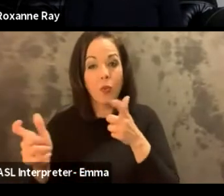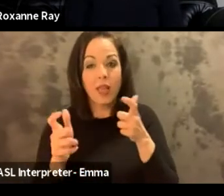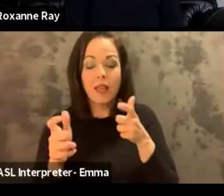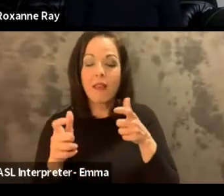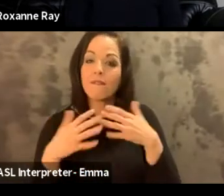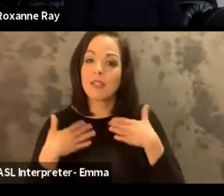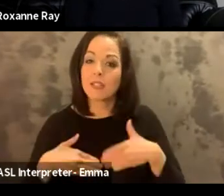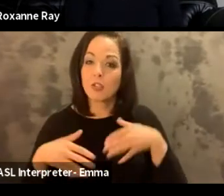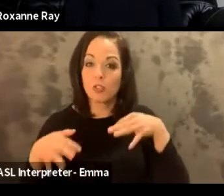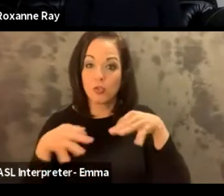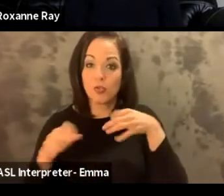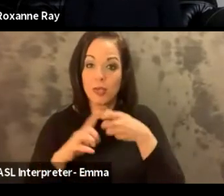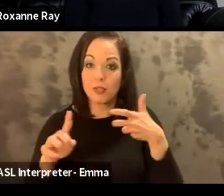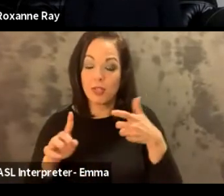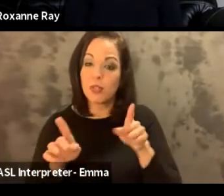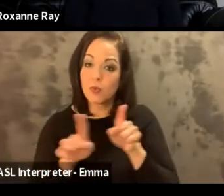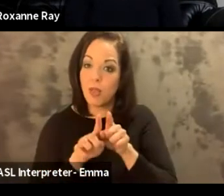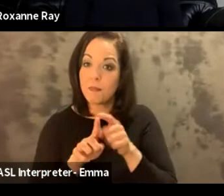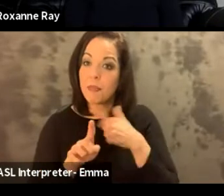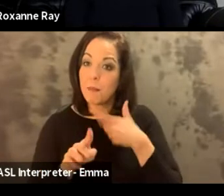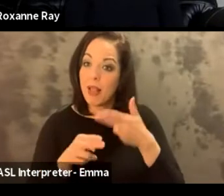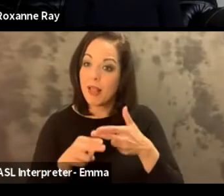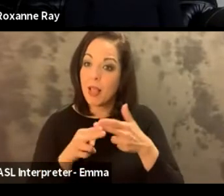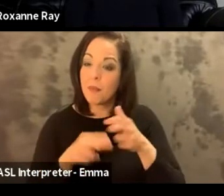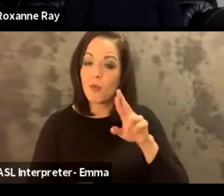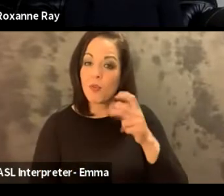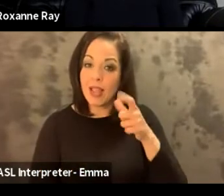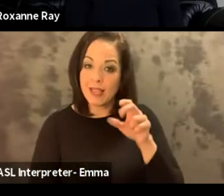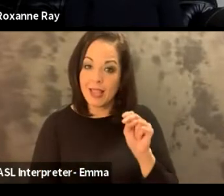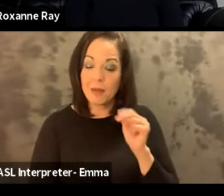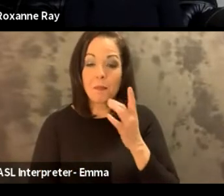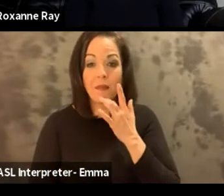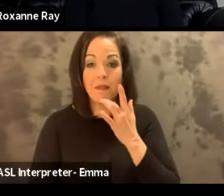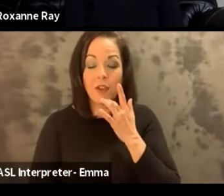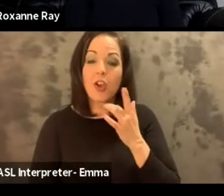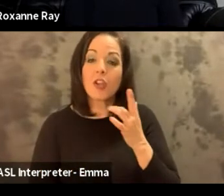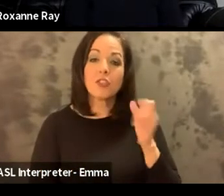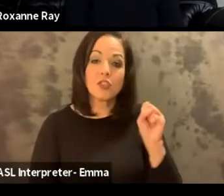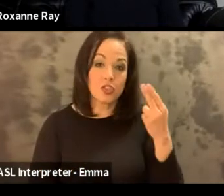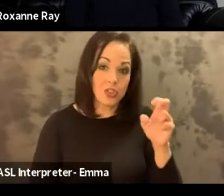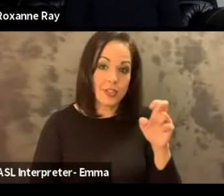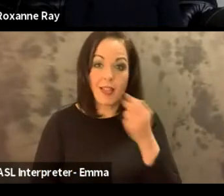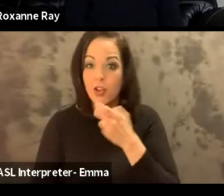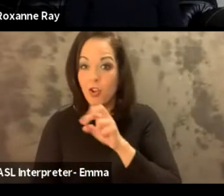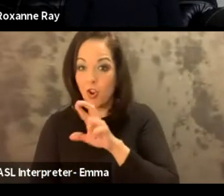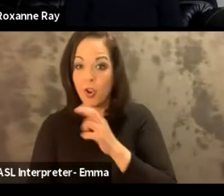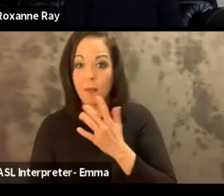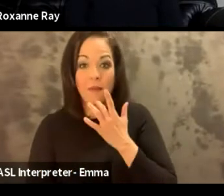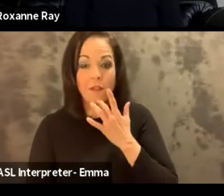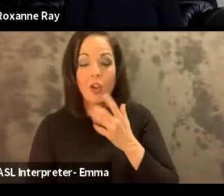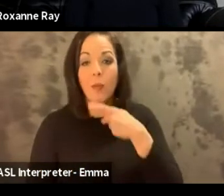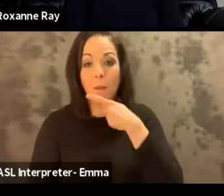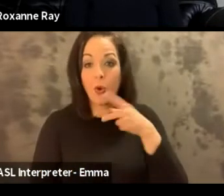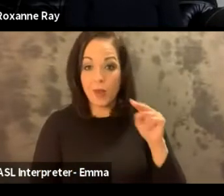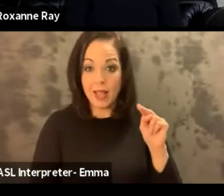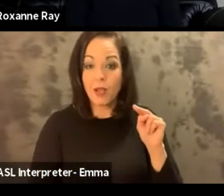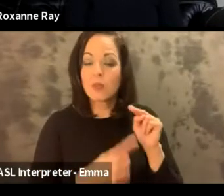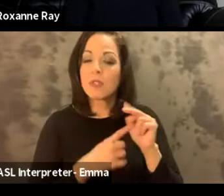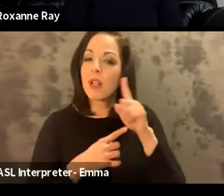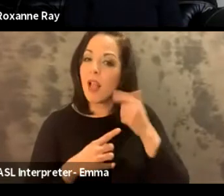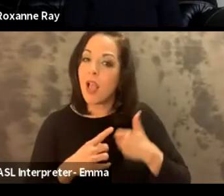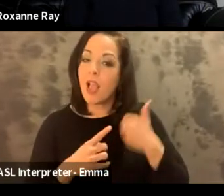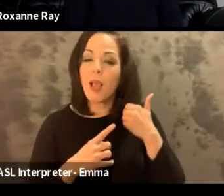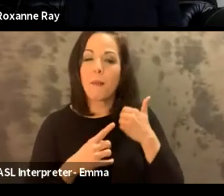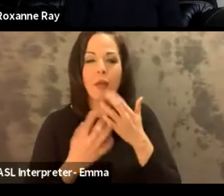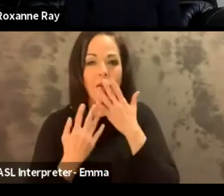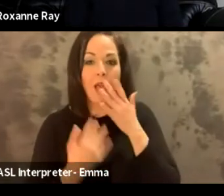well. Okay, well, my name is Reagan, preferred pronoun she and her. I am a